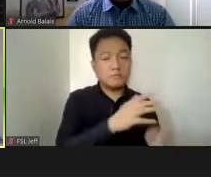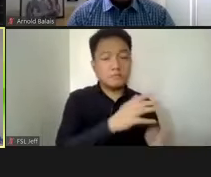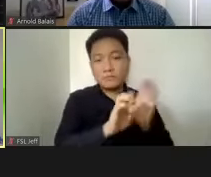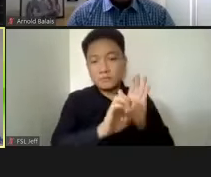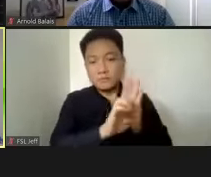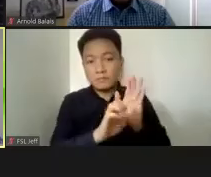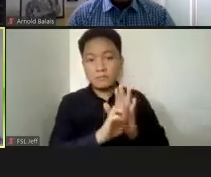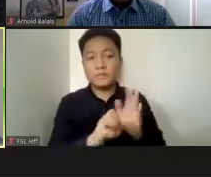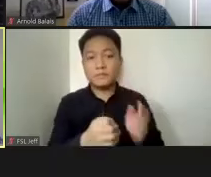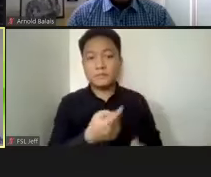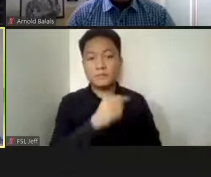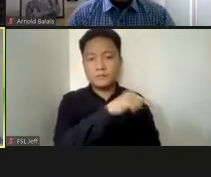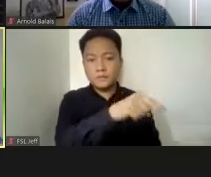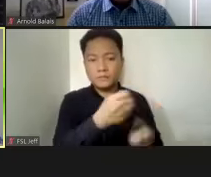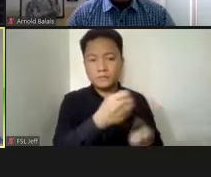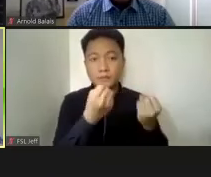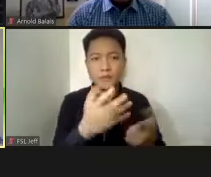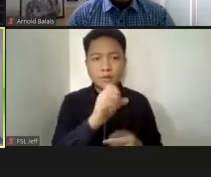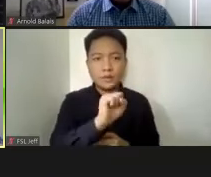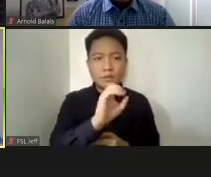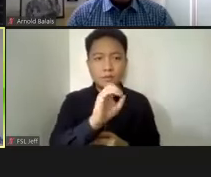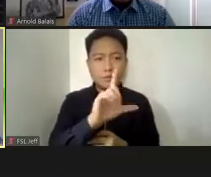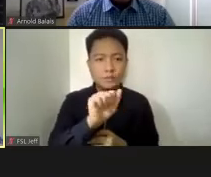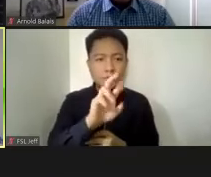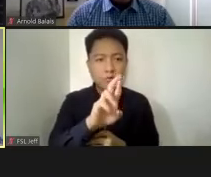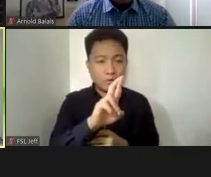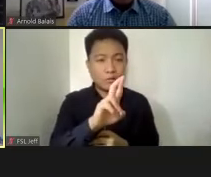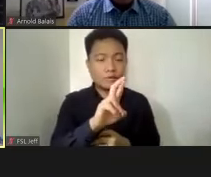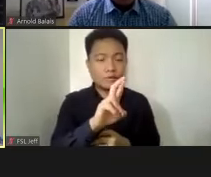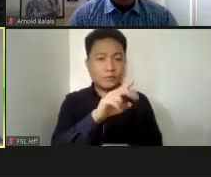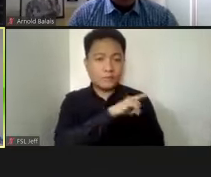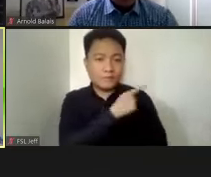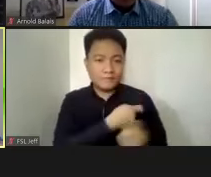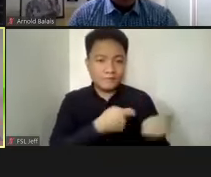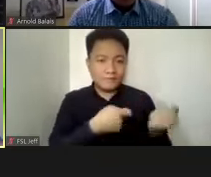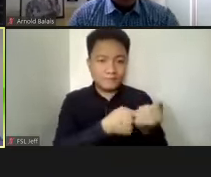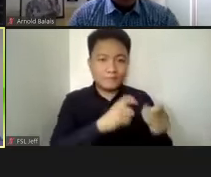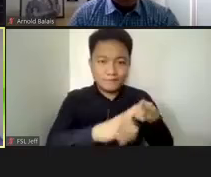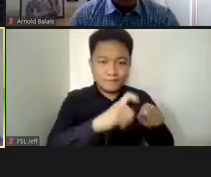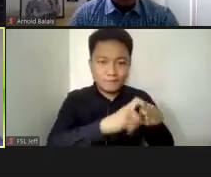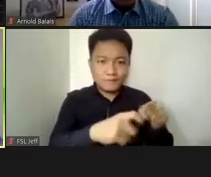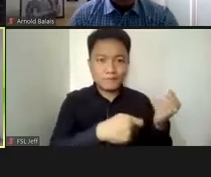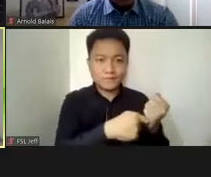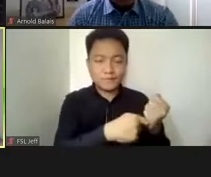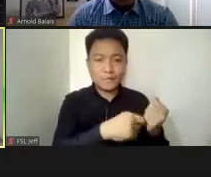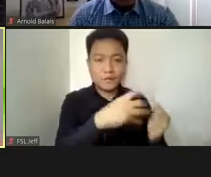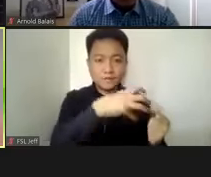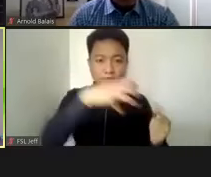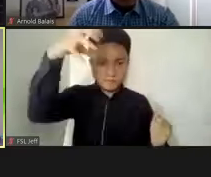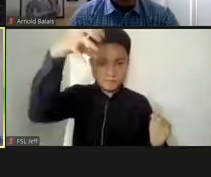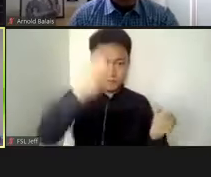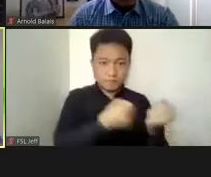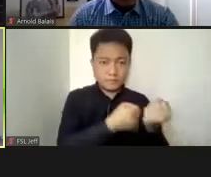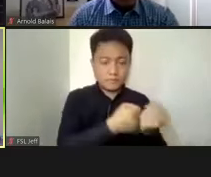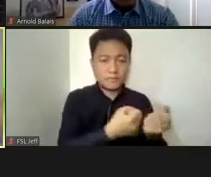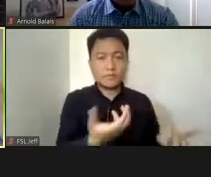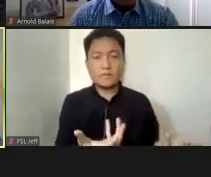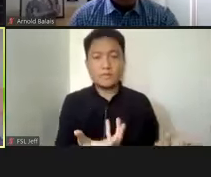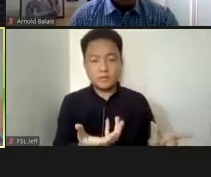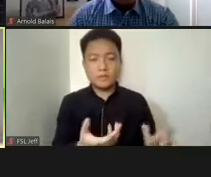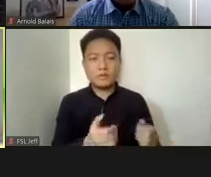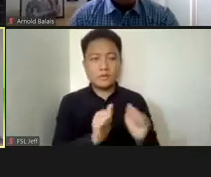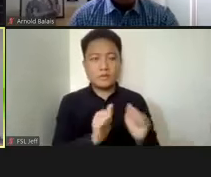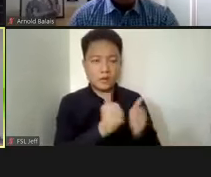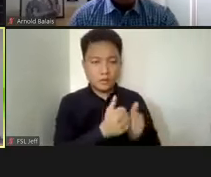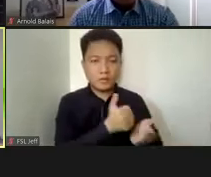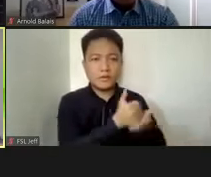entire community, Agawad Kalinga community, would have solar roofs on their in their community and generate power on their own for